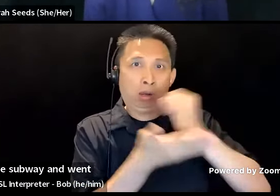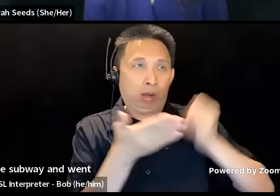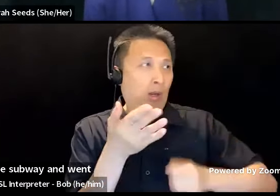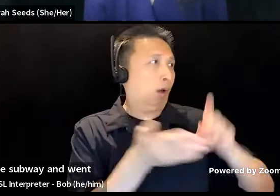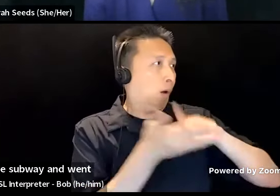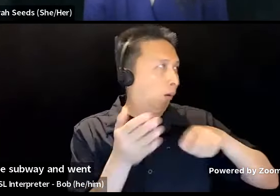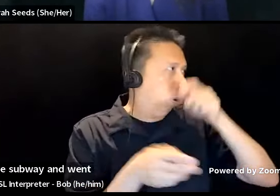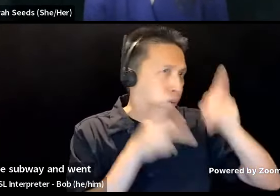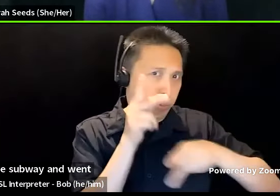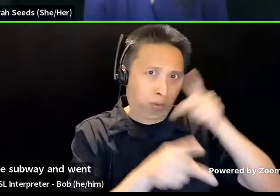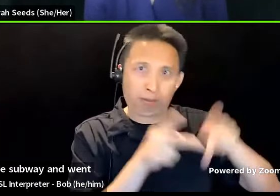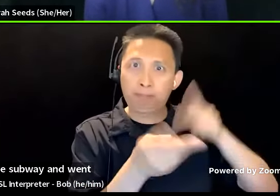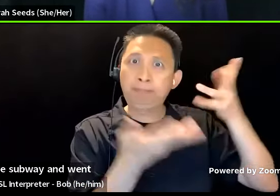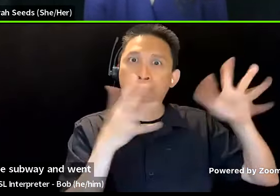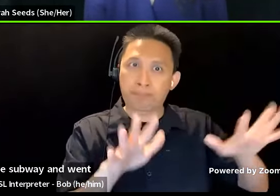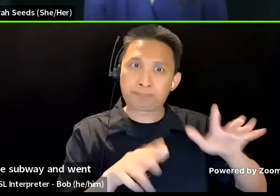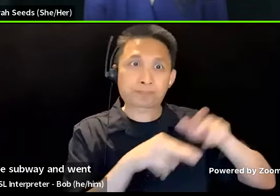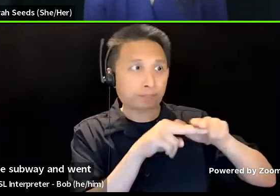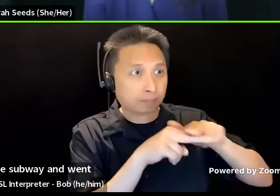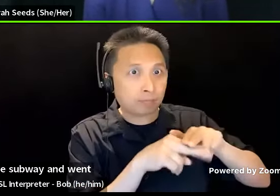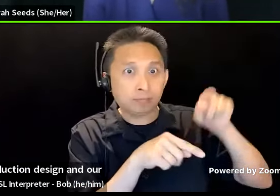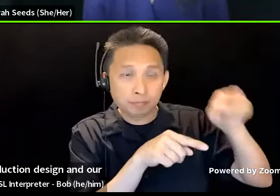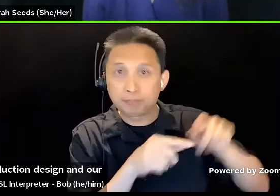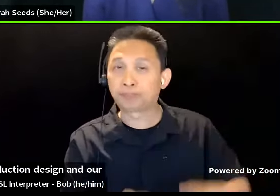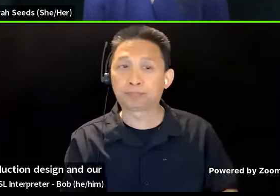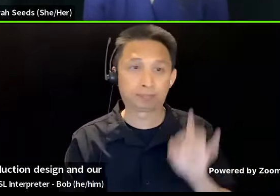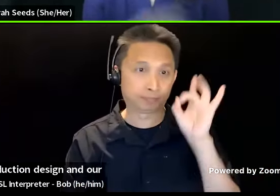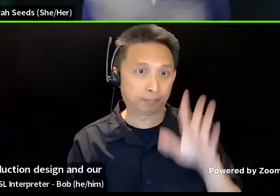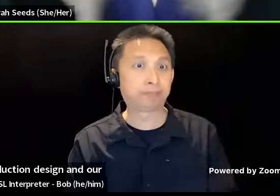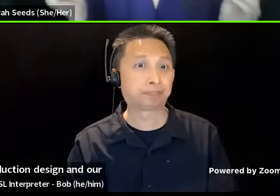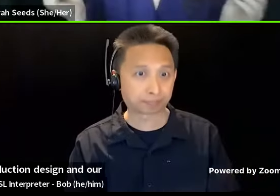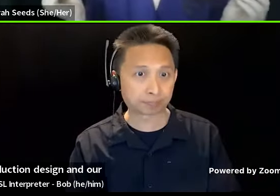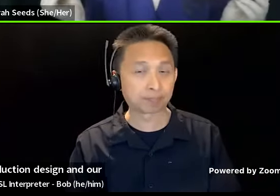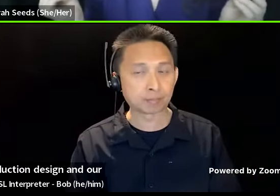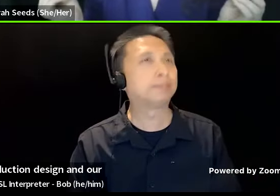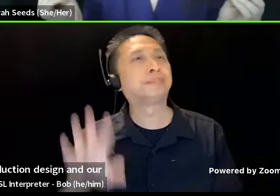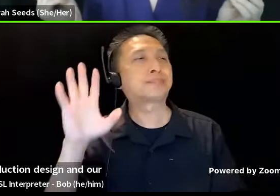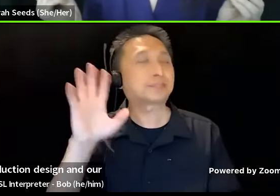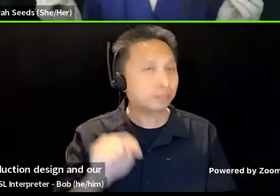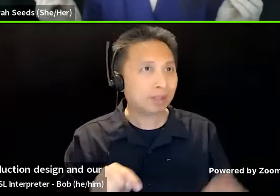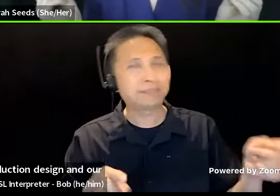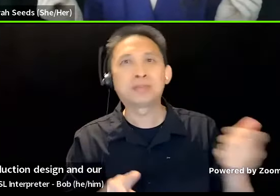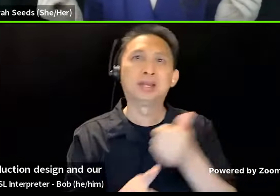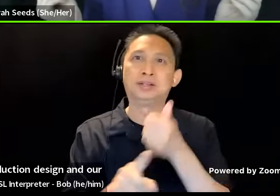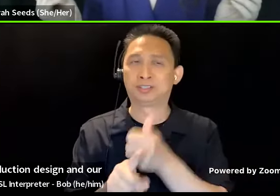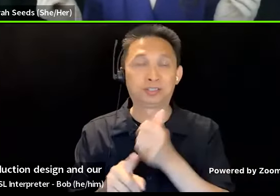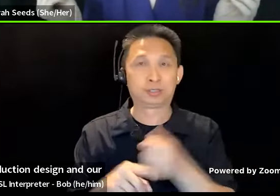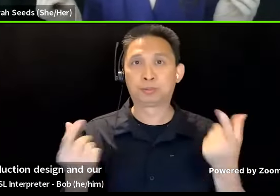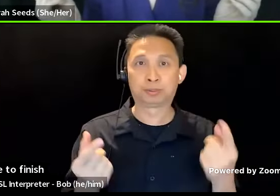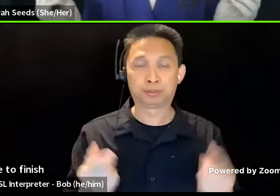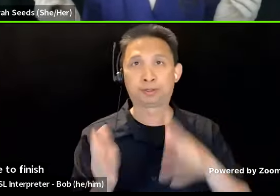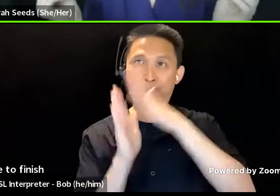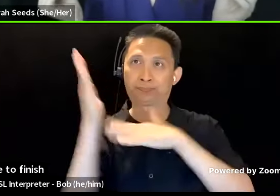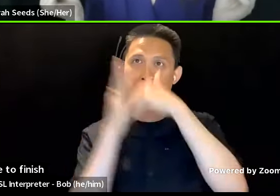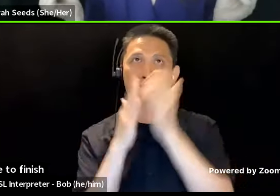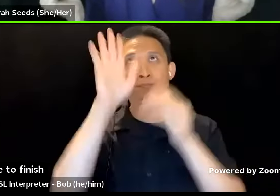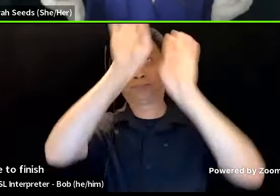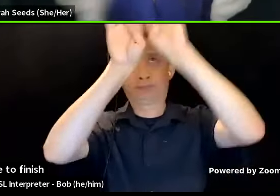finish the subway train because it was not finished. And so we still she was decoupaging, y'all. She was